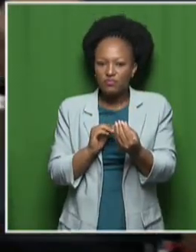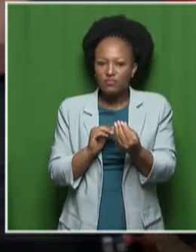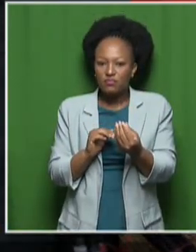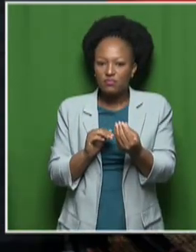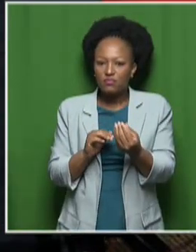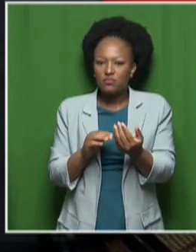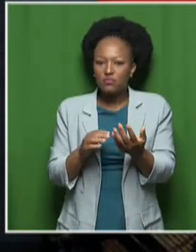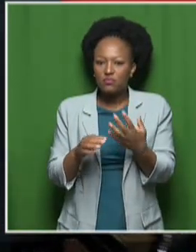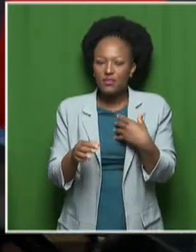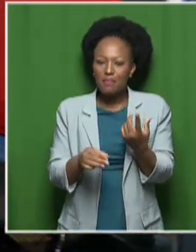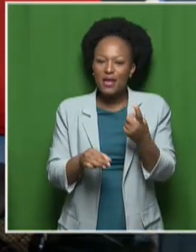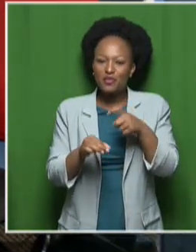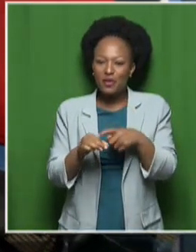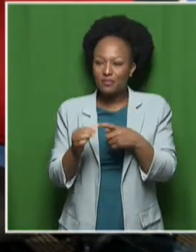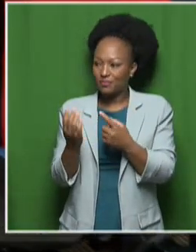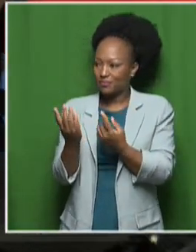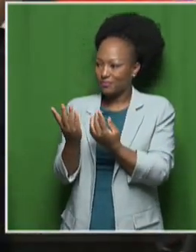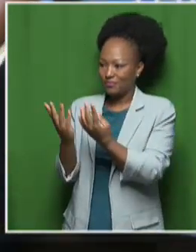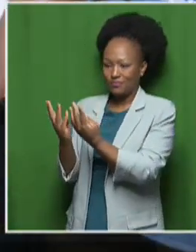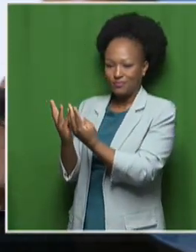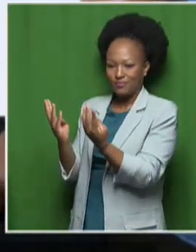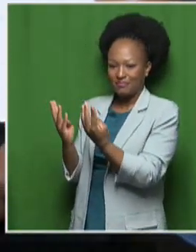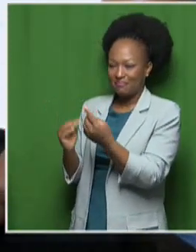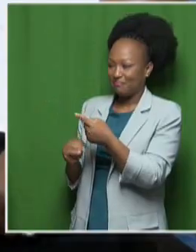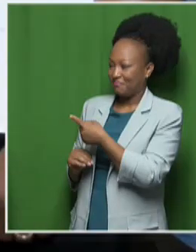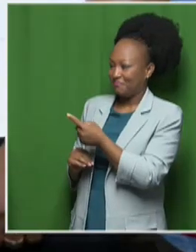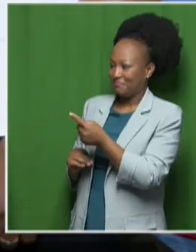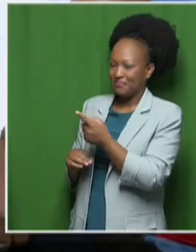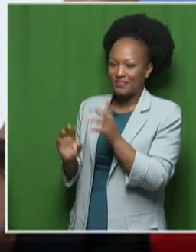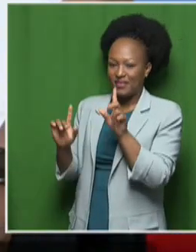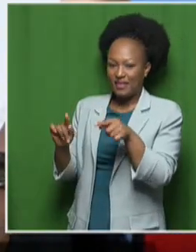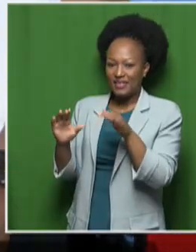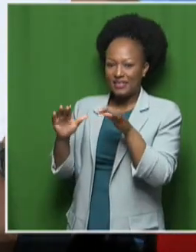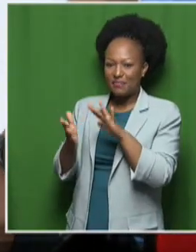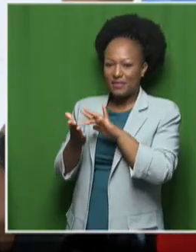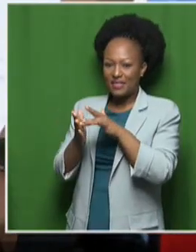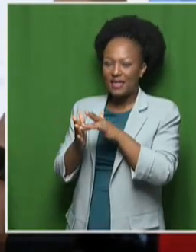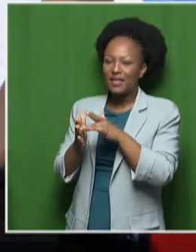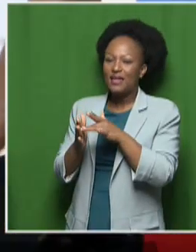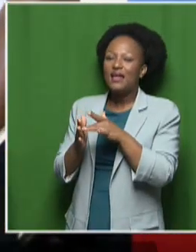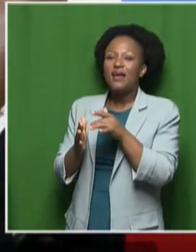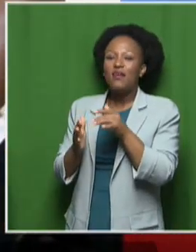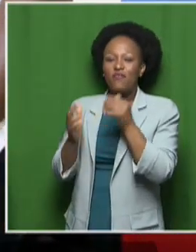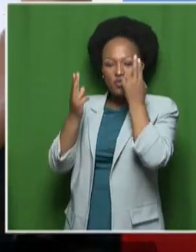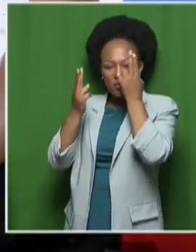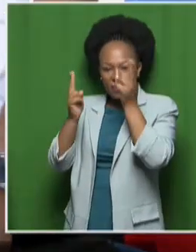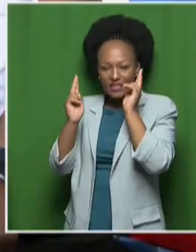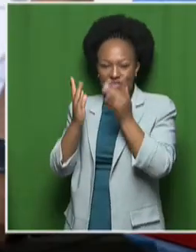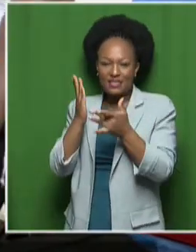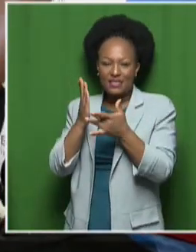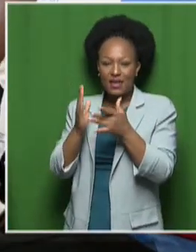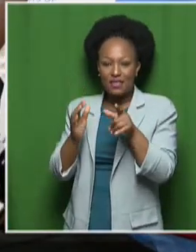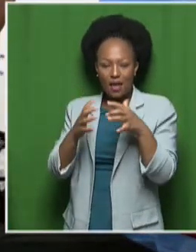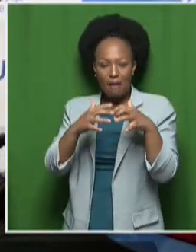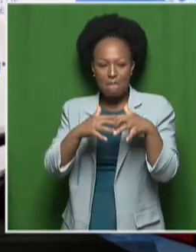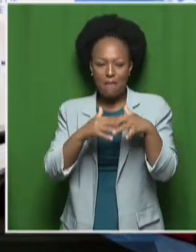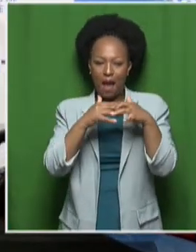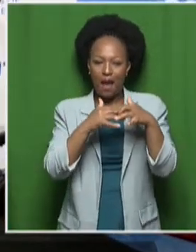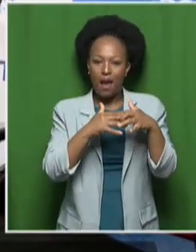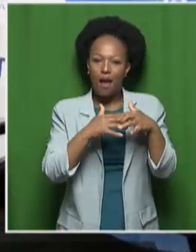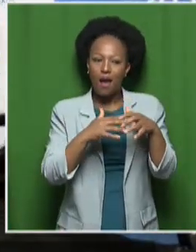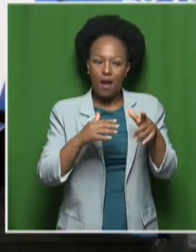I'm joined now, as you can see, the team here from the Central University of Technology who came up with this great innovation,